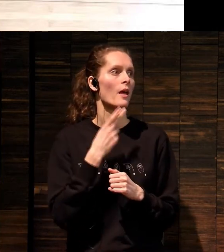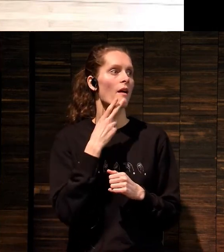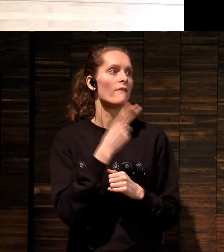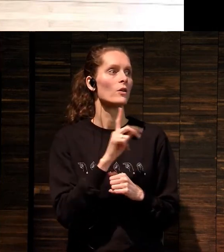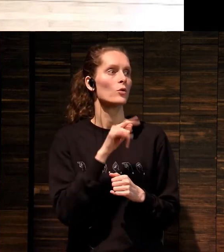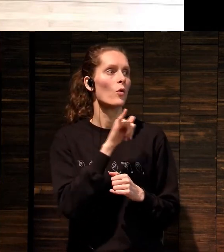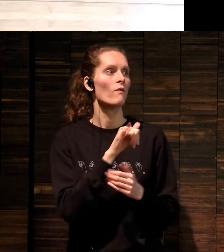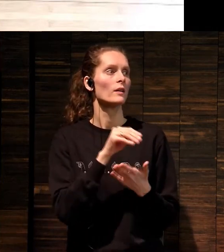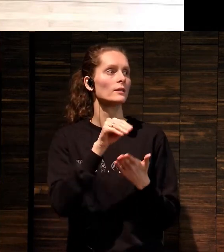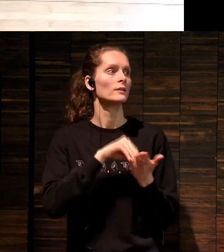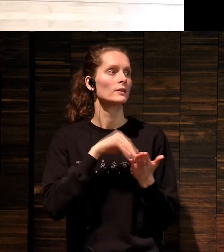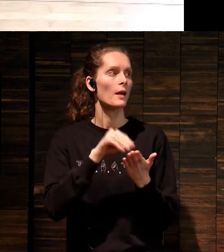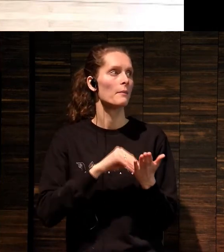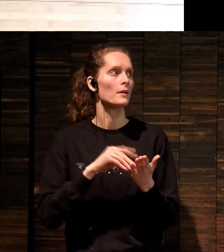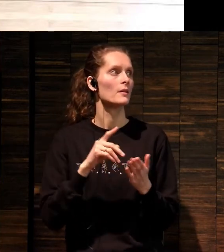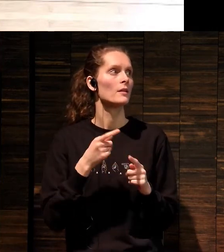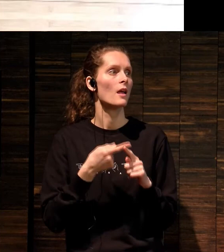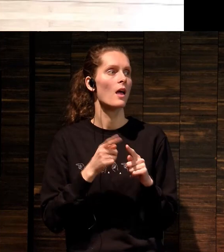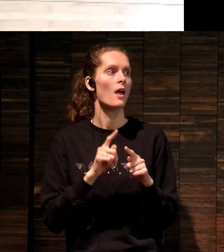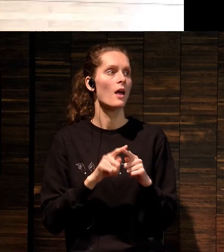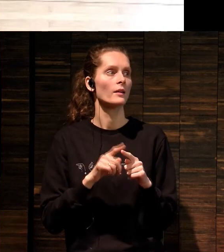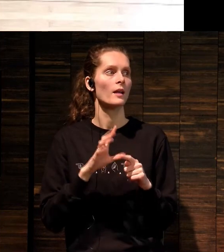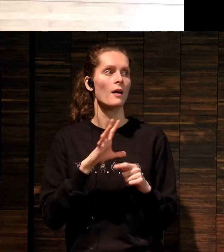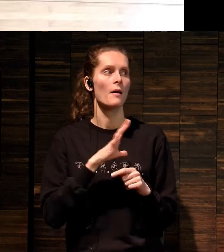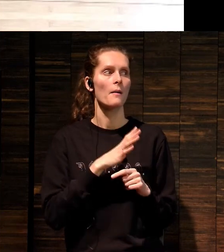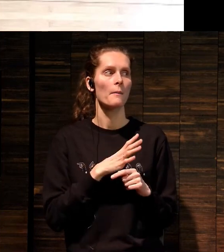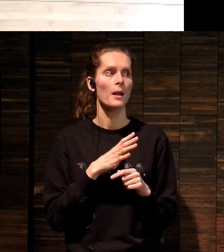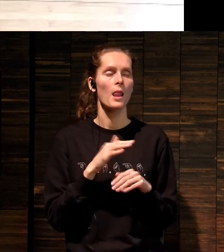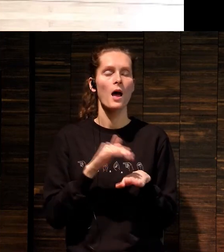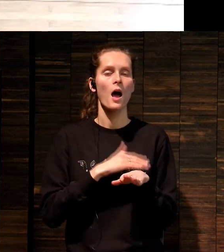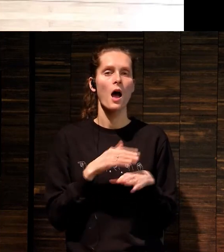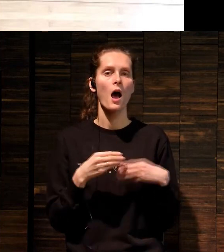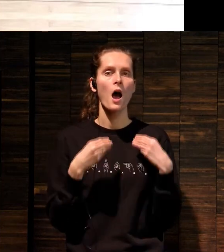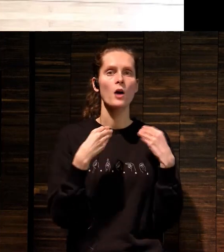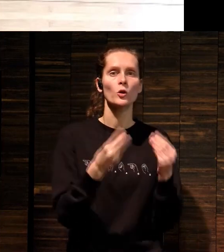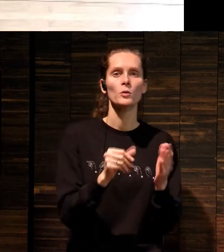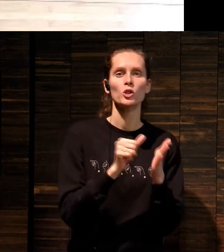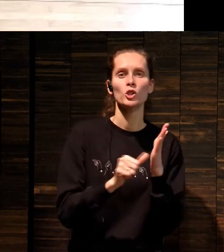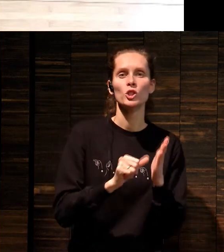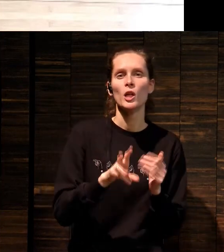How did you measure this number, or how did you conduct this research?